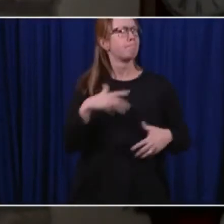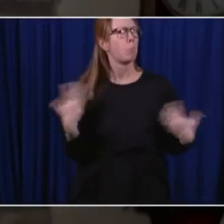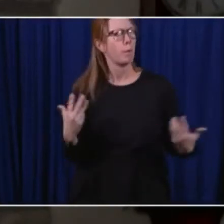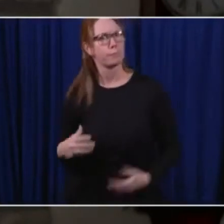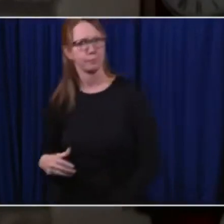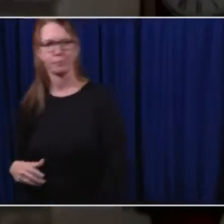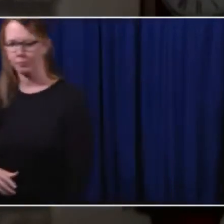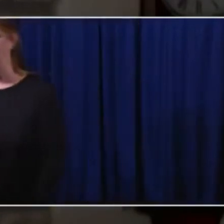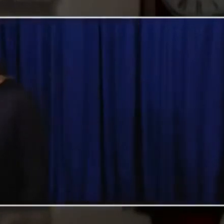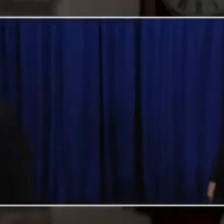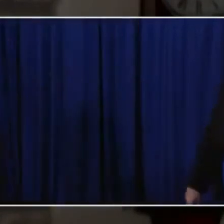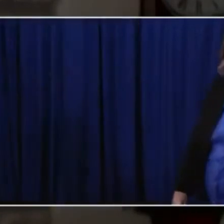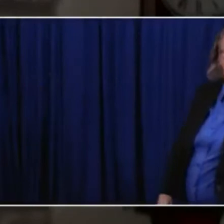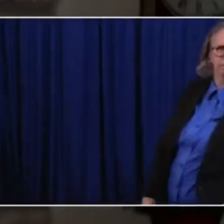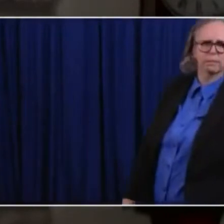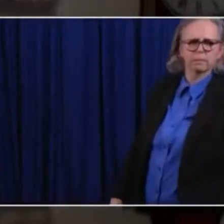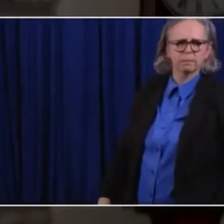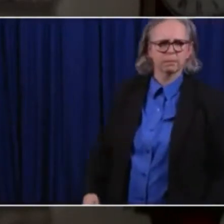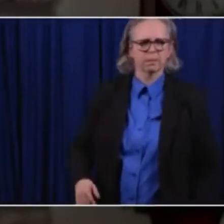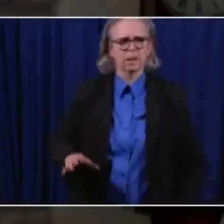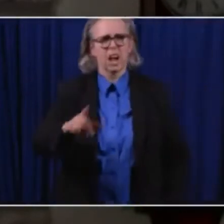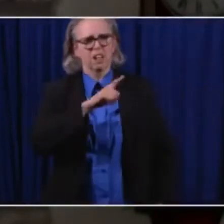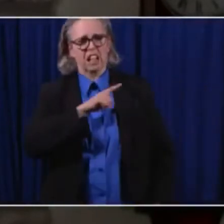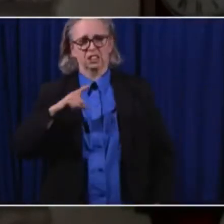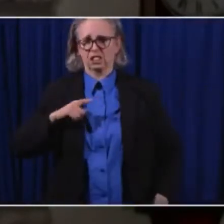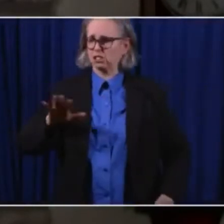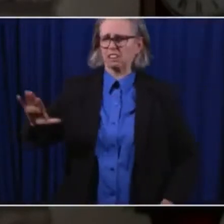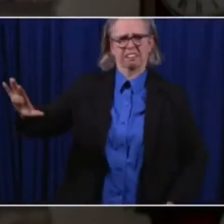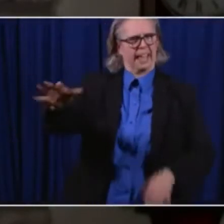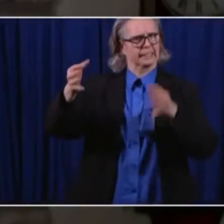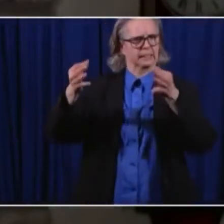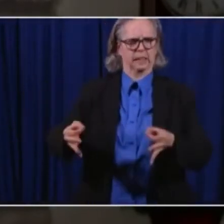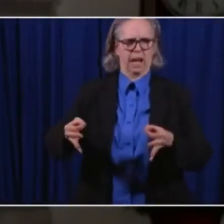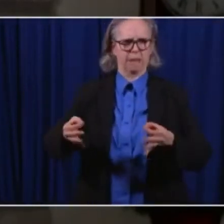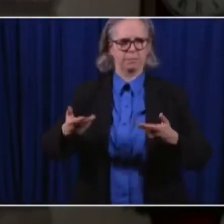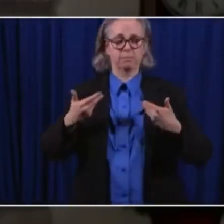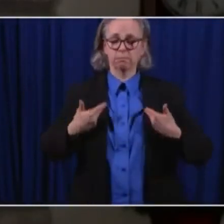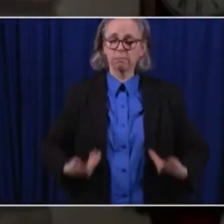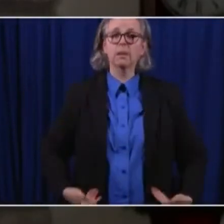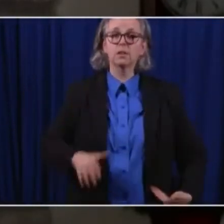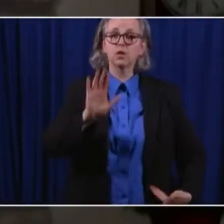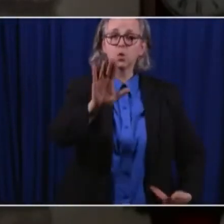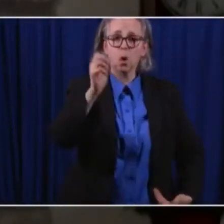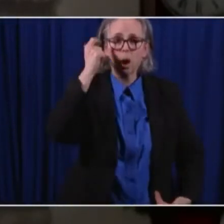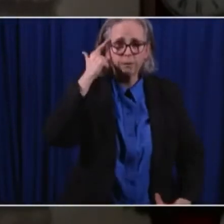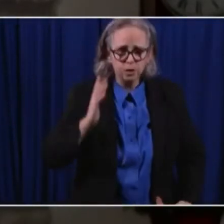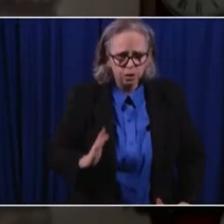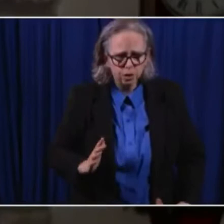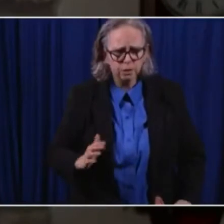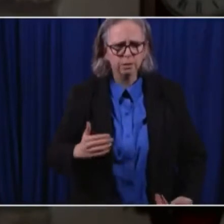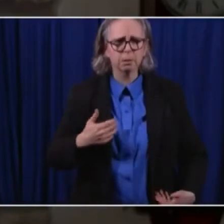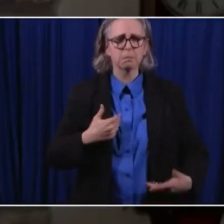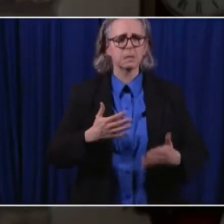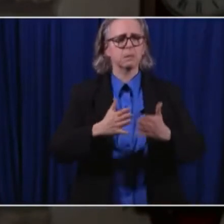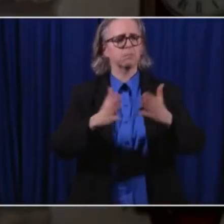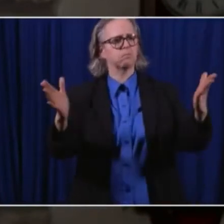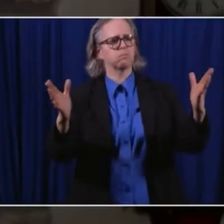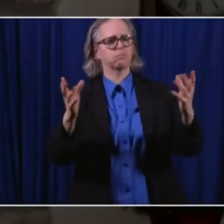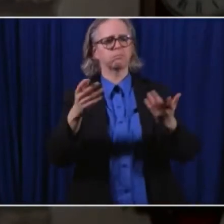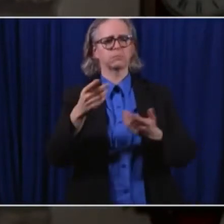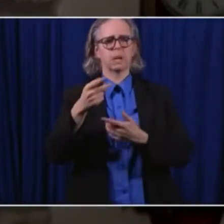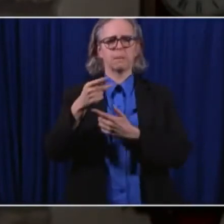This is up to the legislature. I think the job of the governor is to outline broad principles, and I have done that.